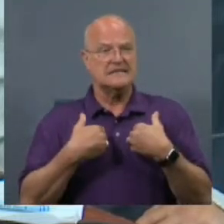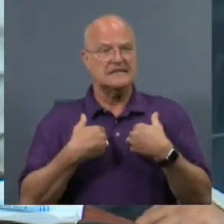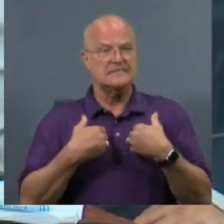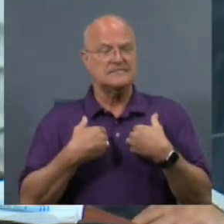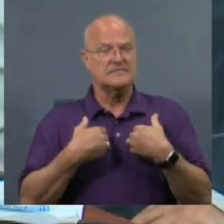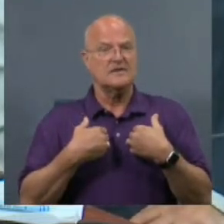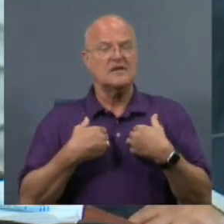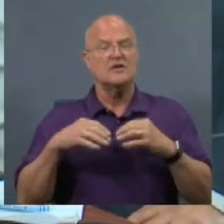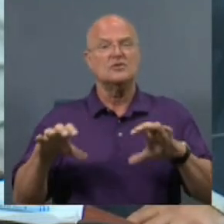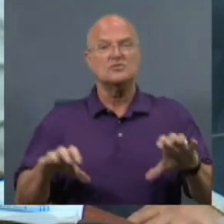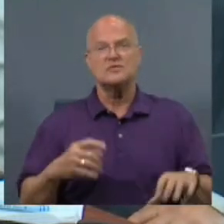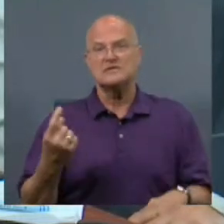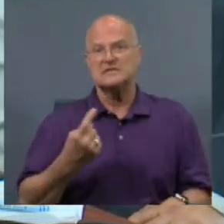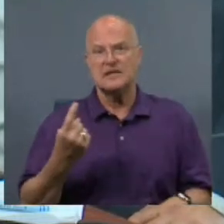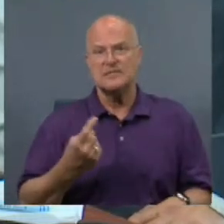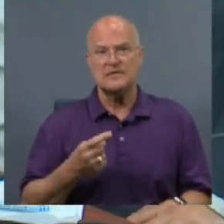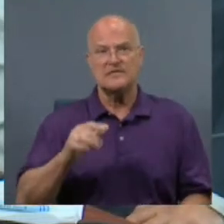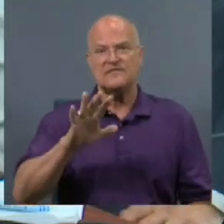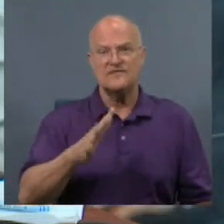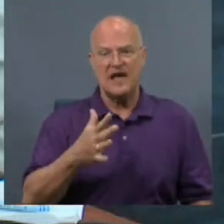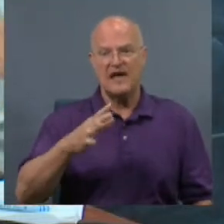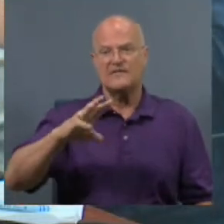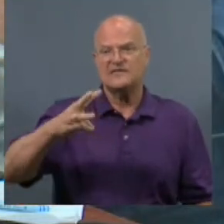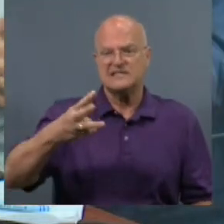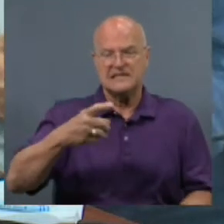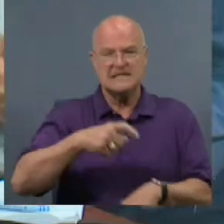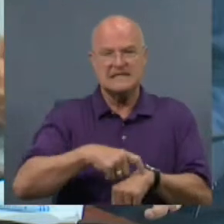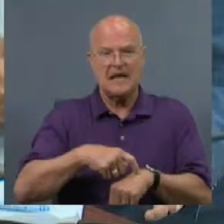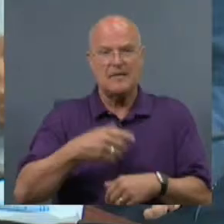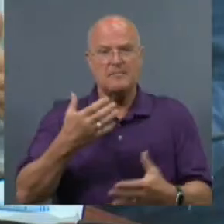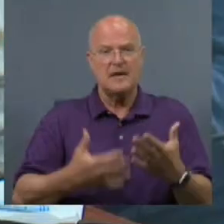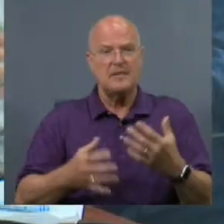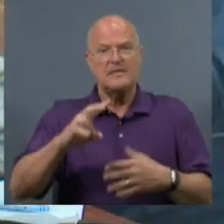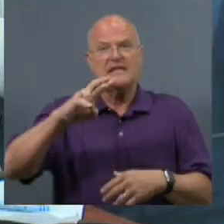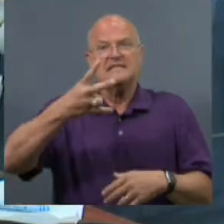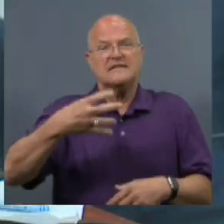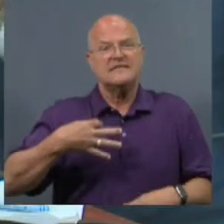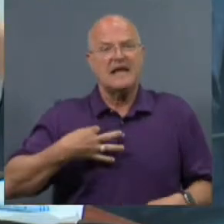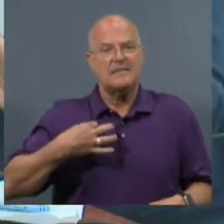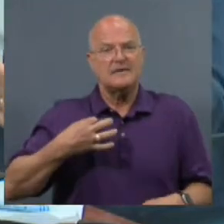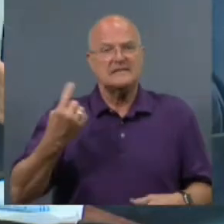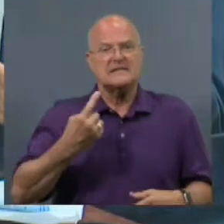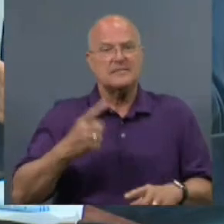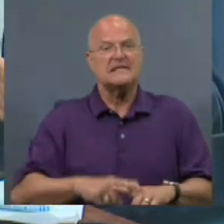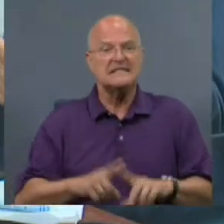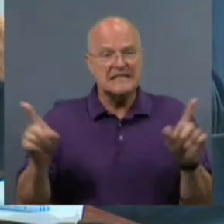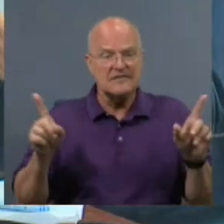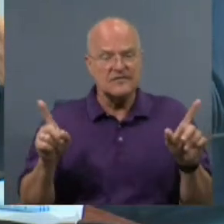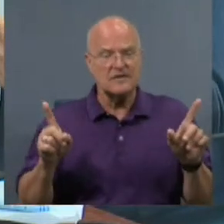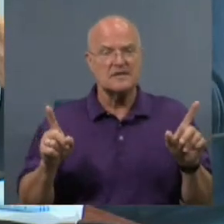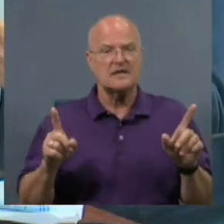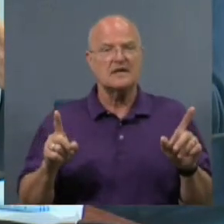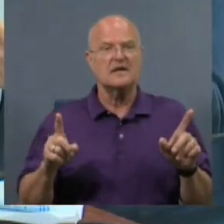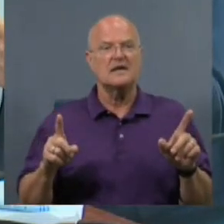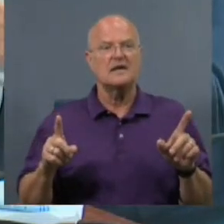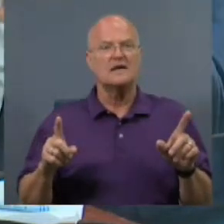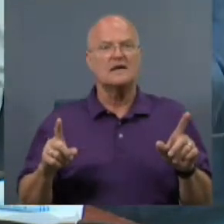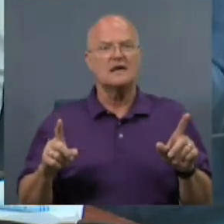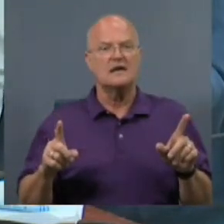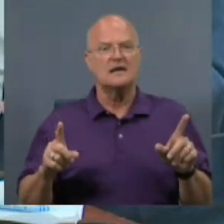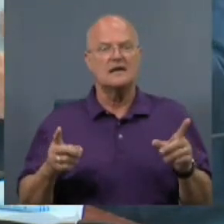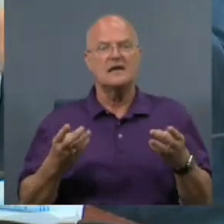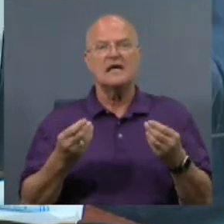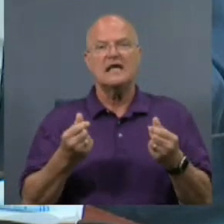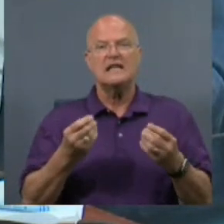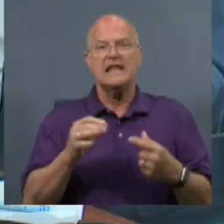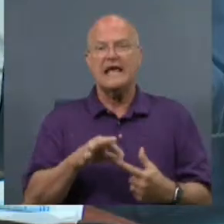record of doing something 5 or 6 times, maybe the 7th application, if there's something different about it, land